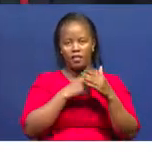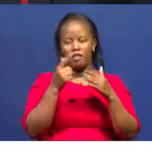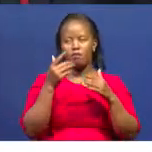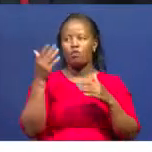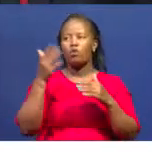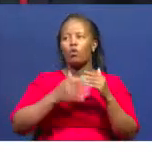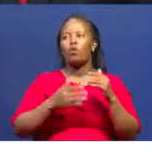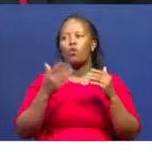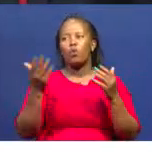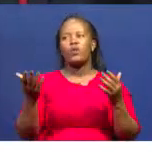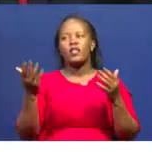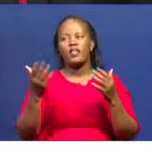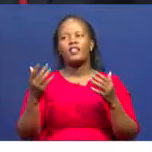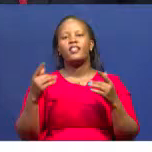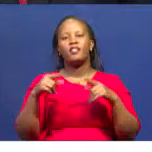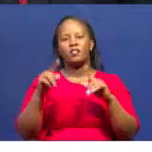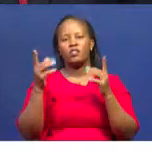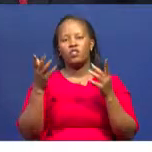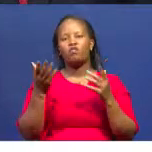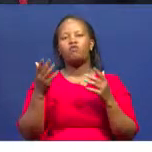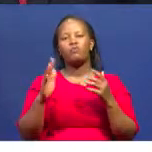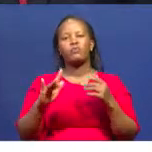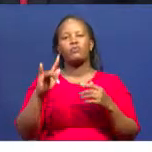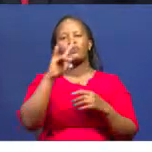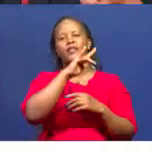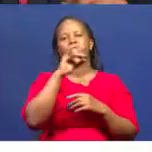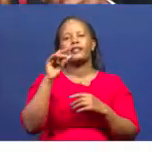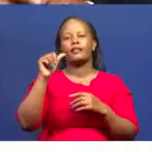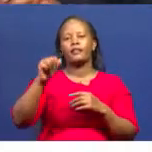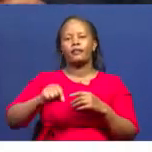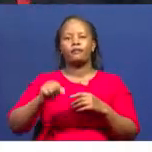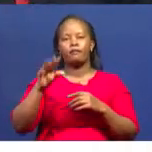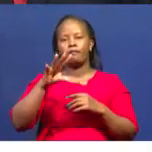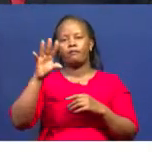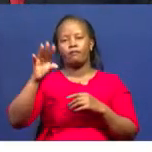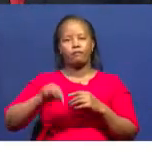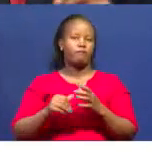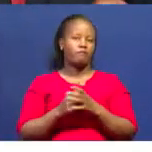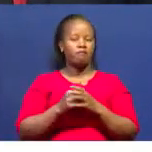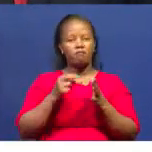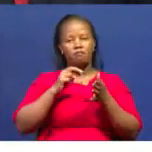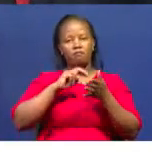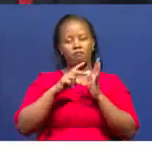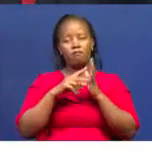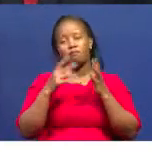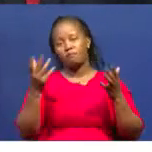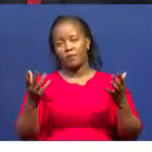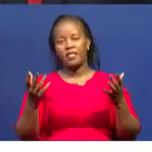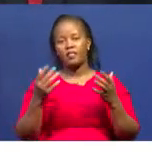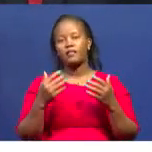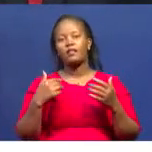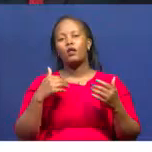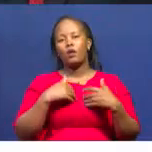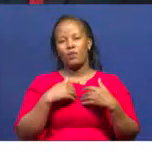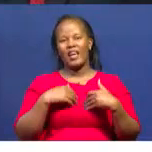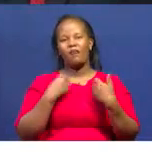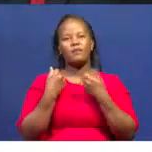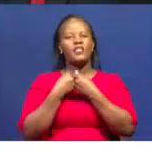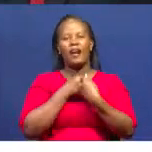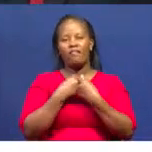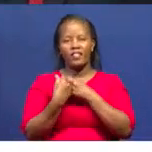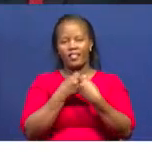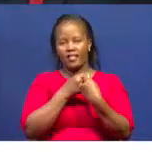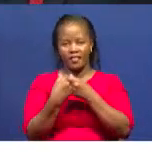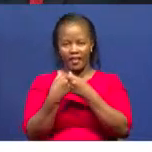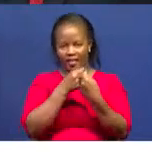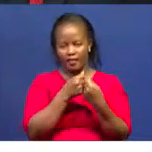and for South Africa. So in a way, we've been having that challenge, but I